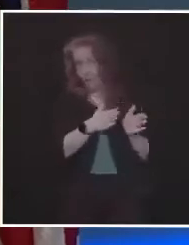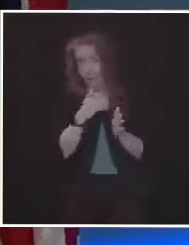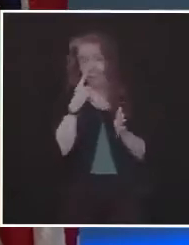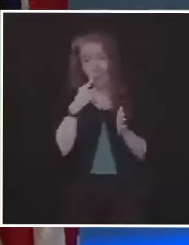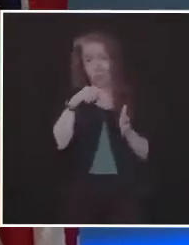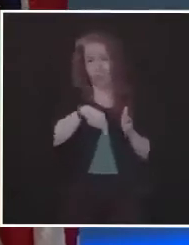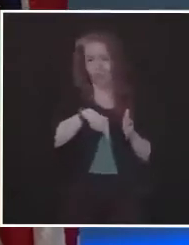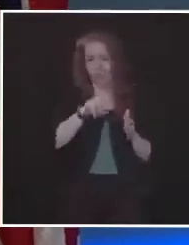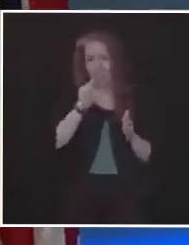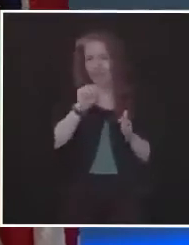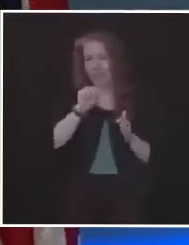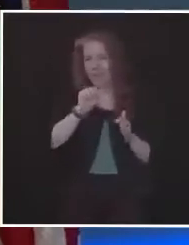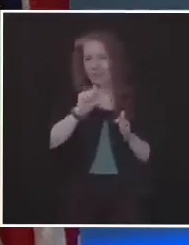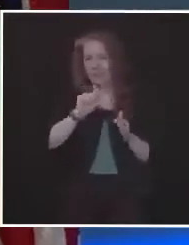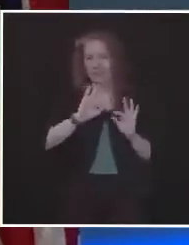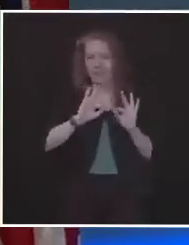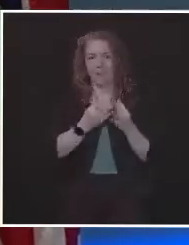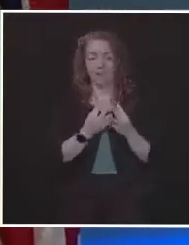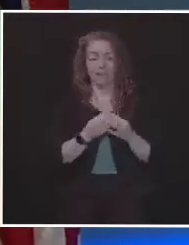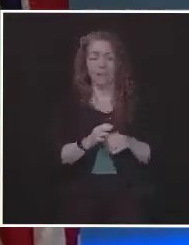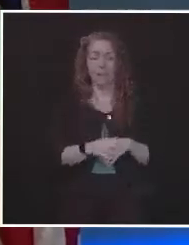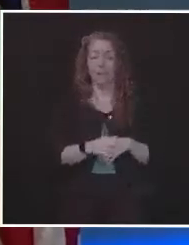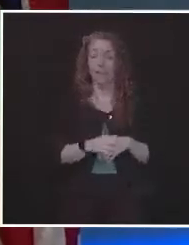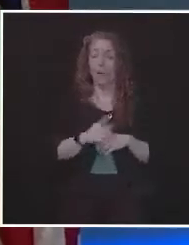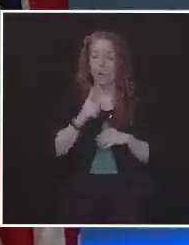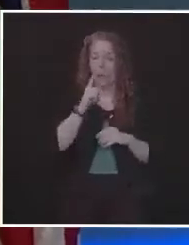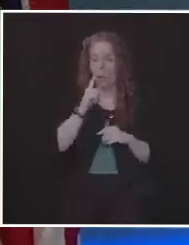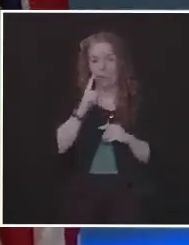Adventurers and explorers reach the heavens.